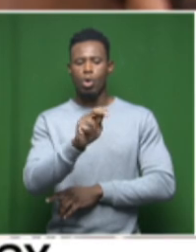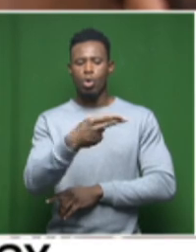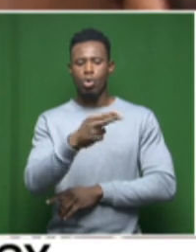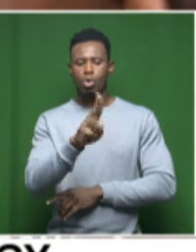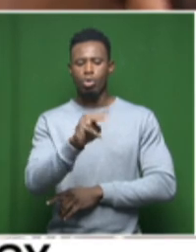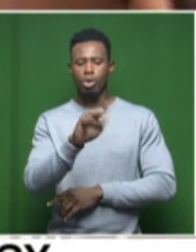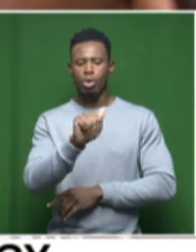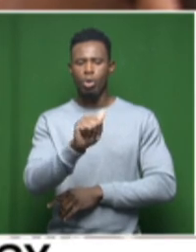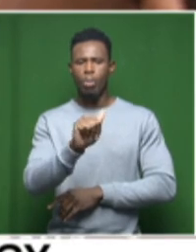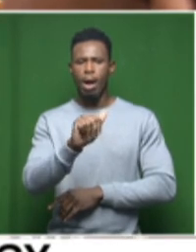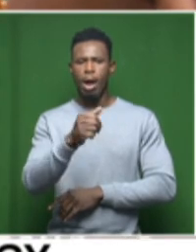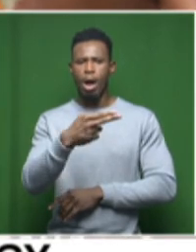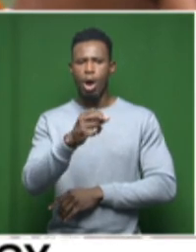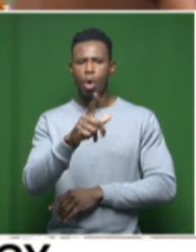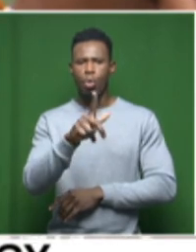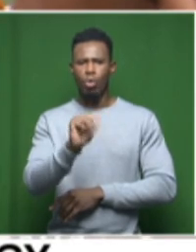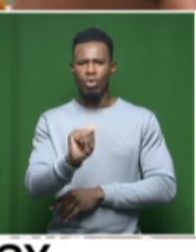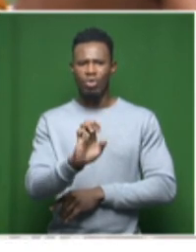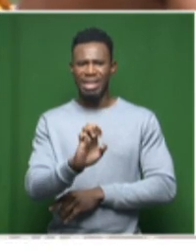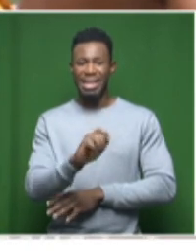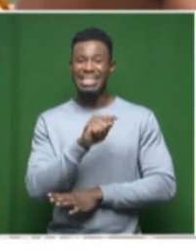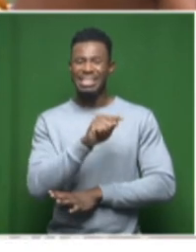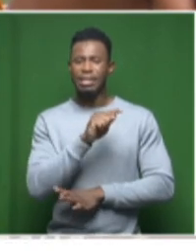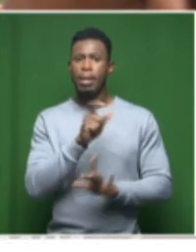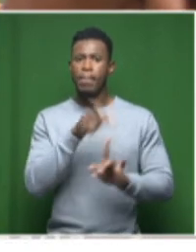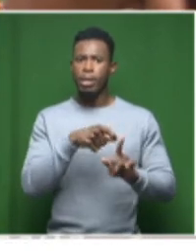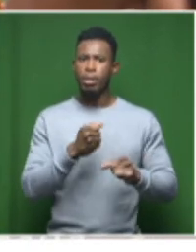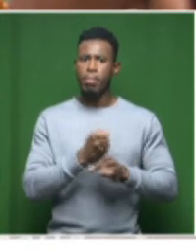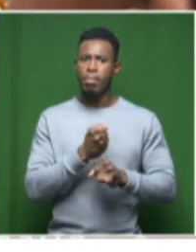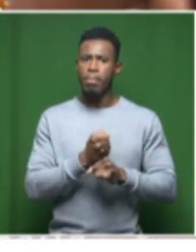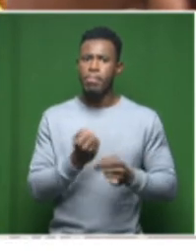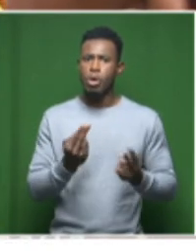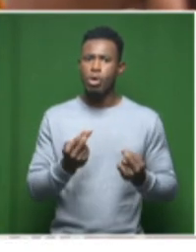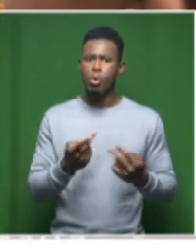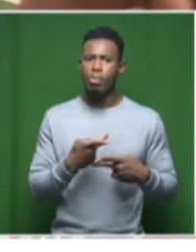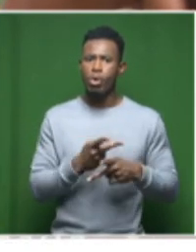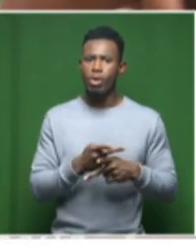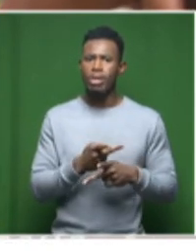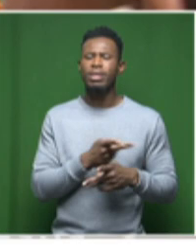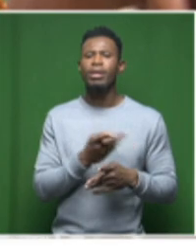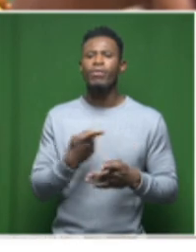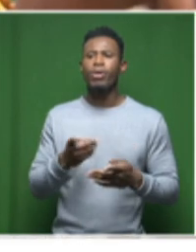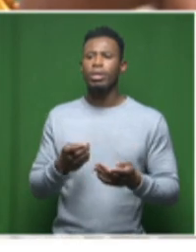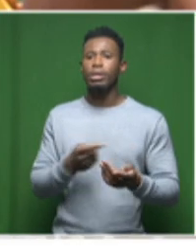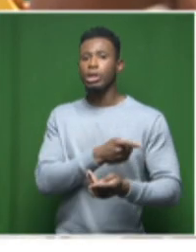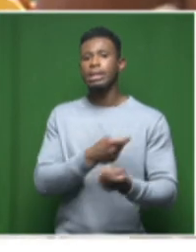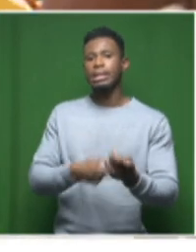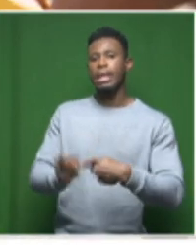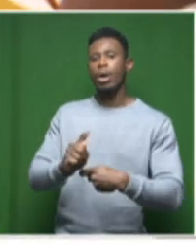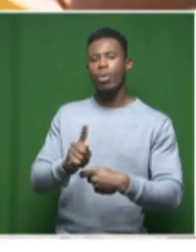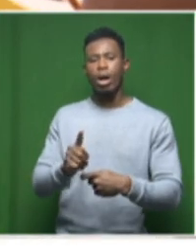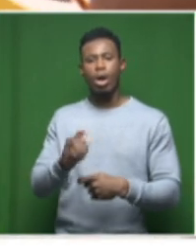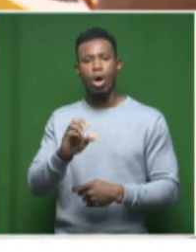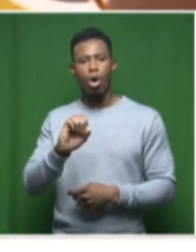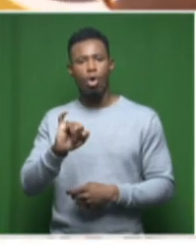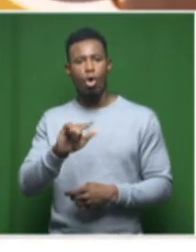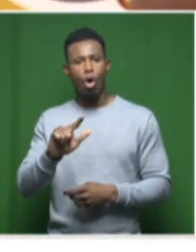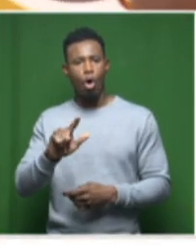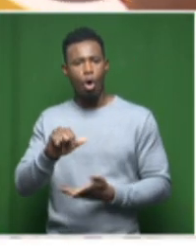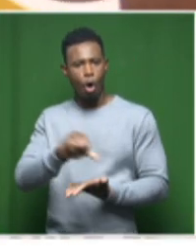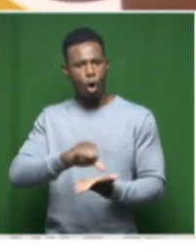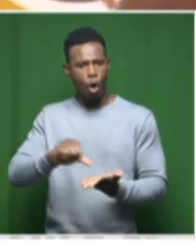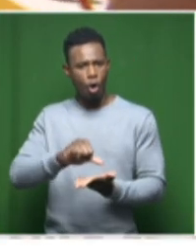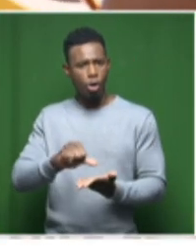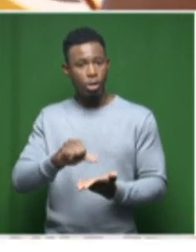to create a market database by selling, for example, oil. It goes at 100 rand